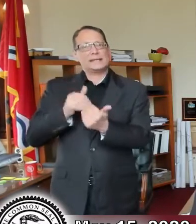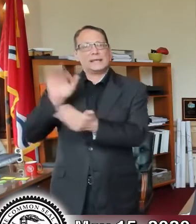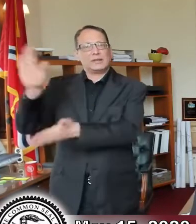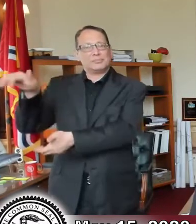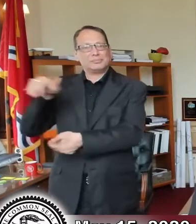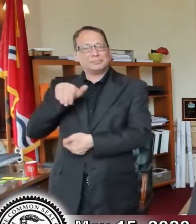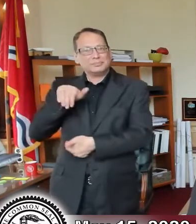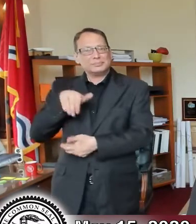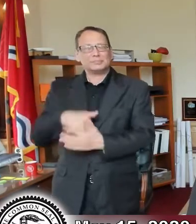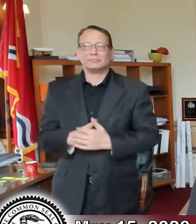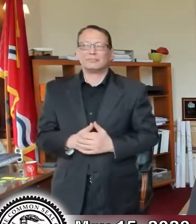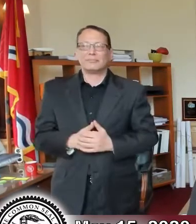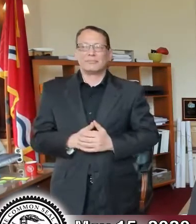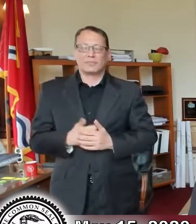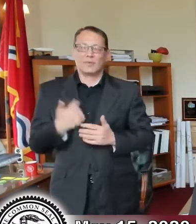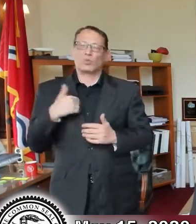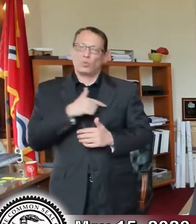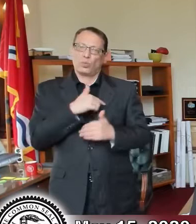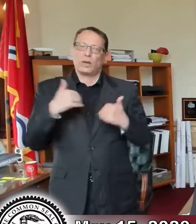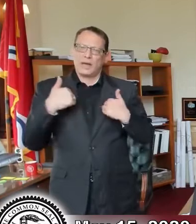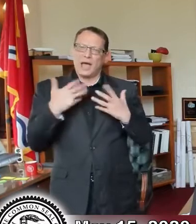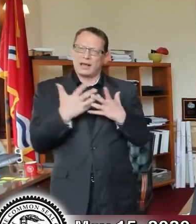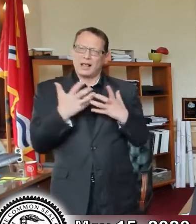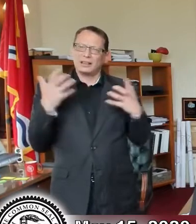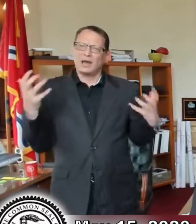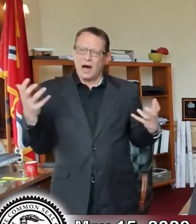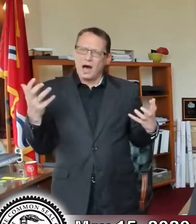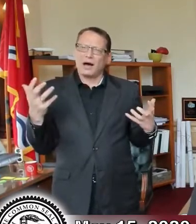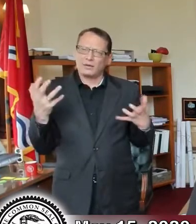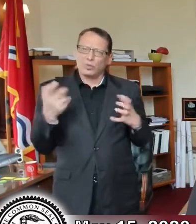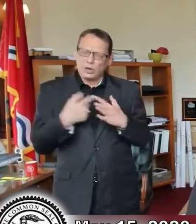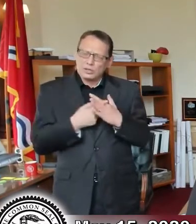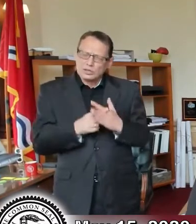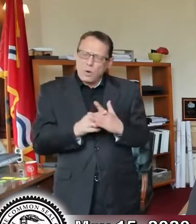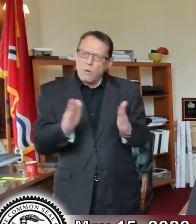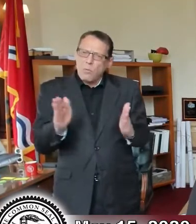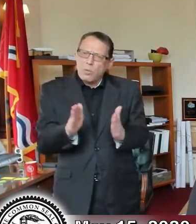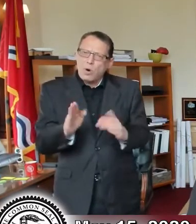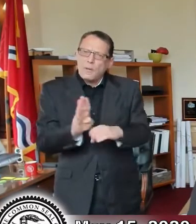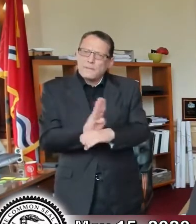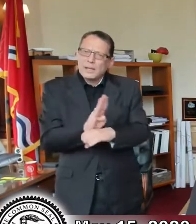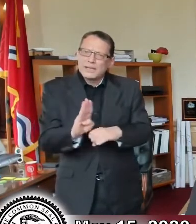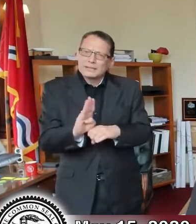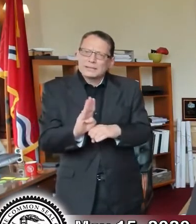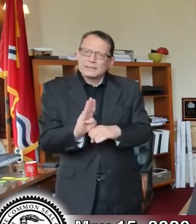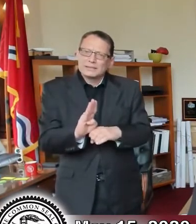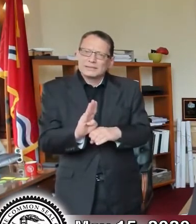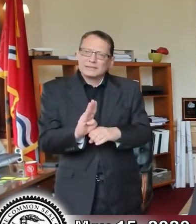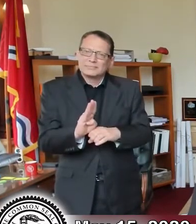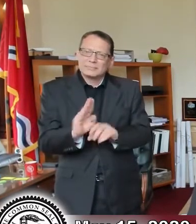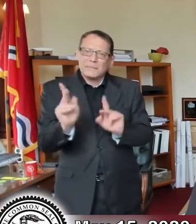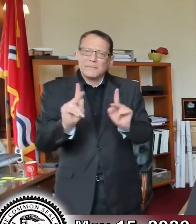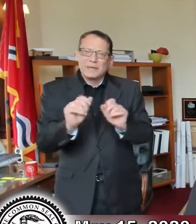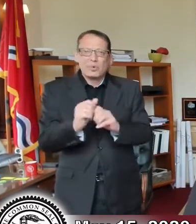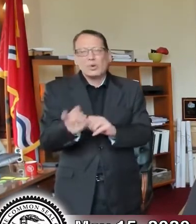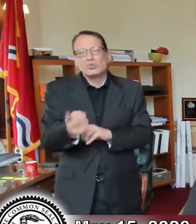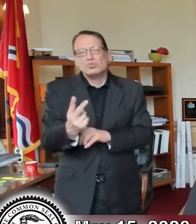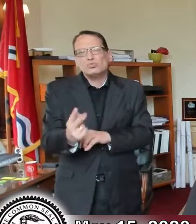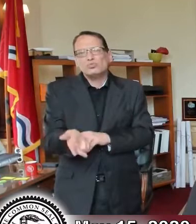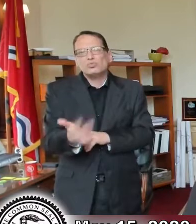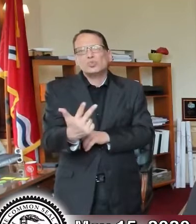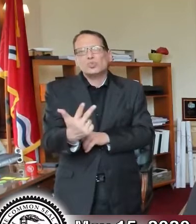since we had a big supply, we wanted to start out our small businesses, sole proprietors, people with 2, 3,